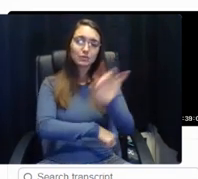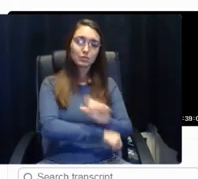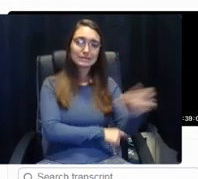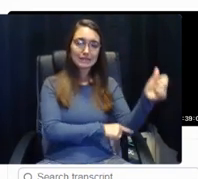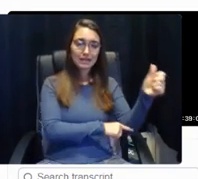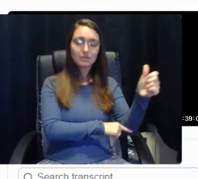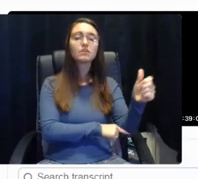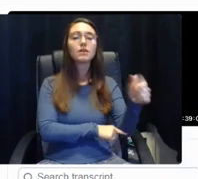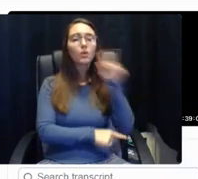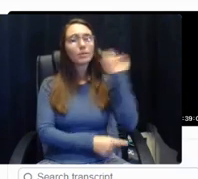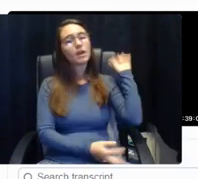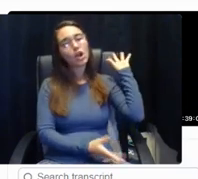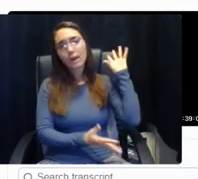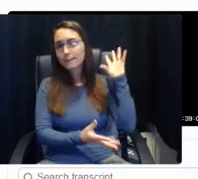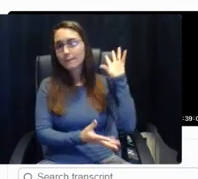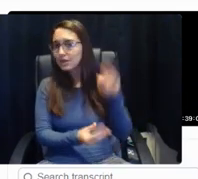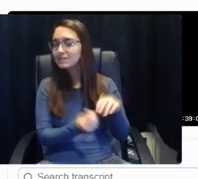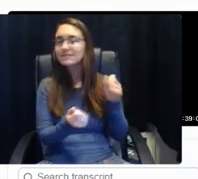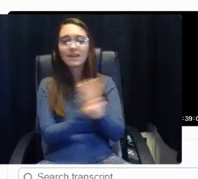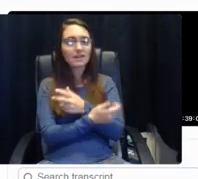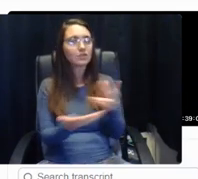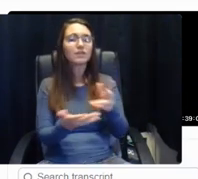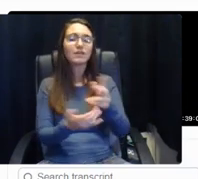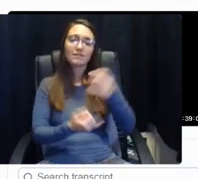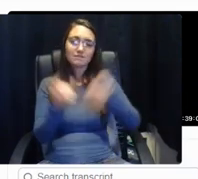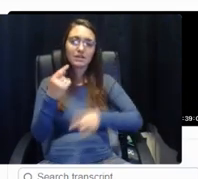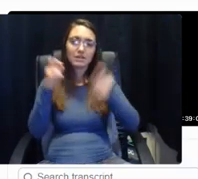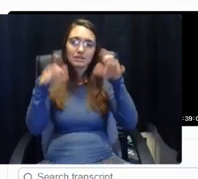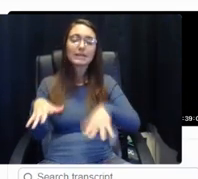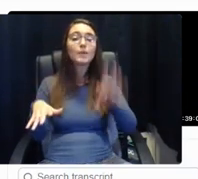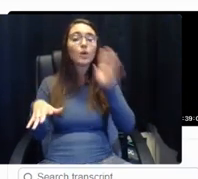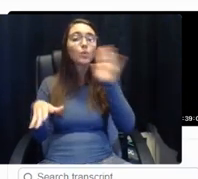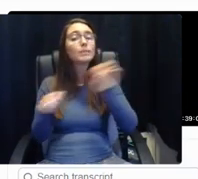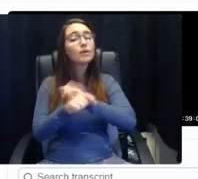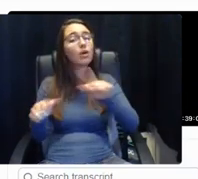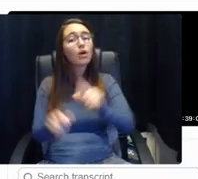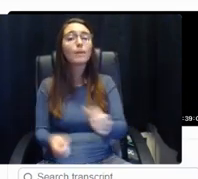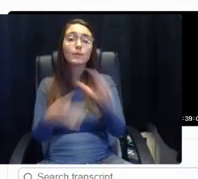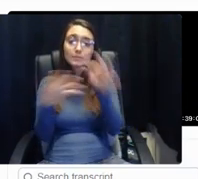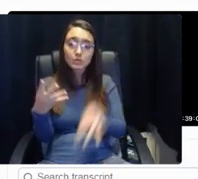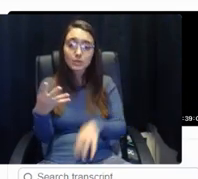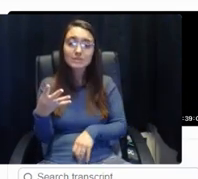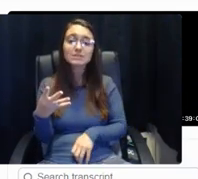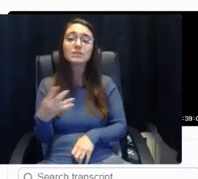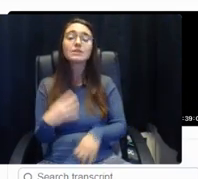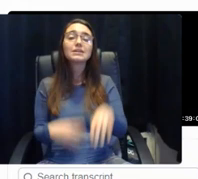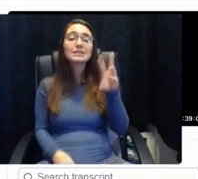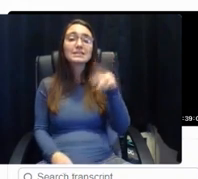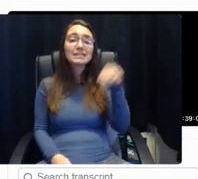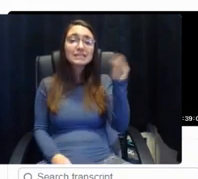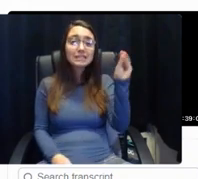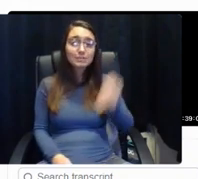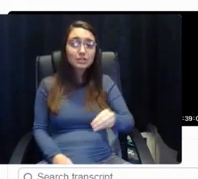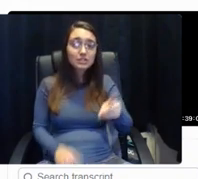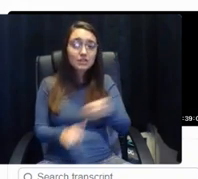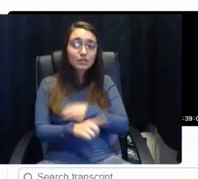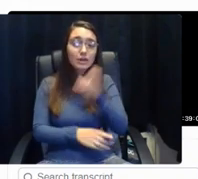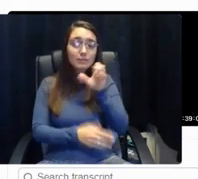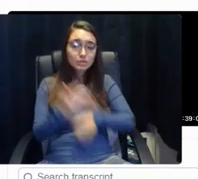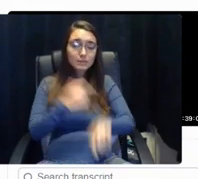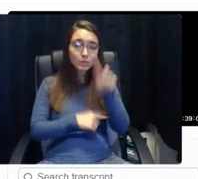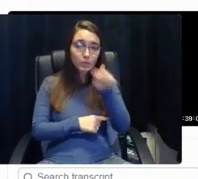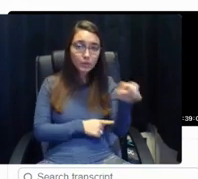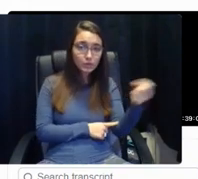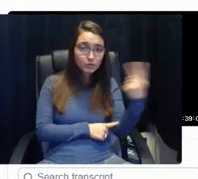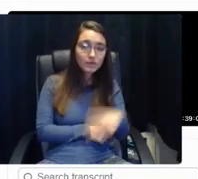exam, all multiple choice, and 60% will be from chapter 1 to 12, and that means it's from coverage